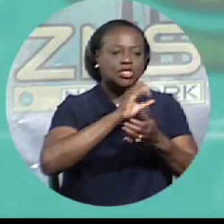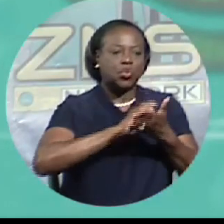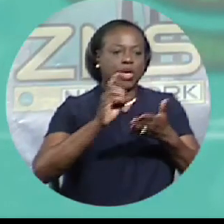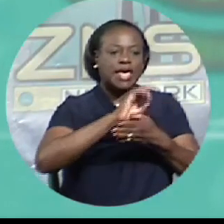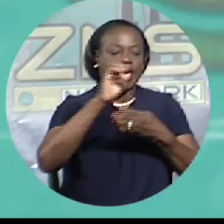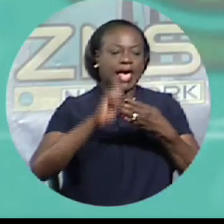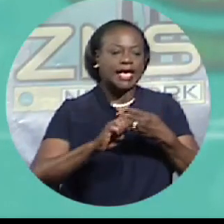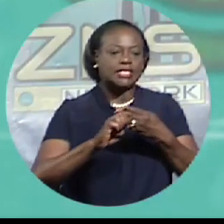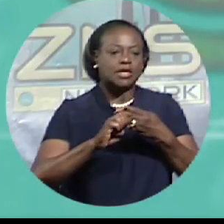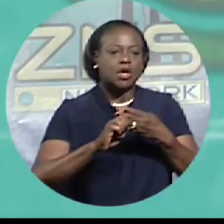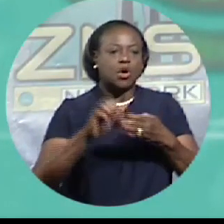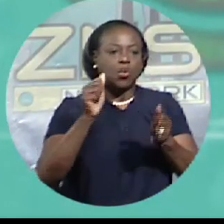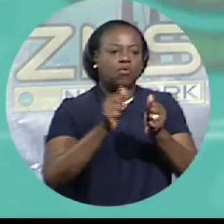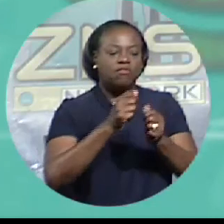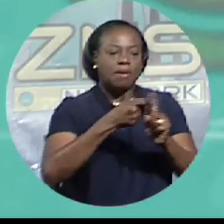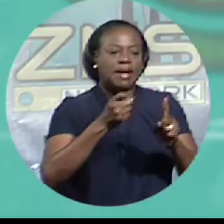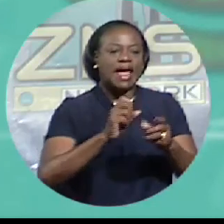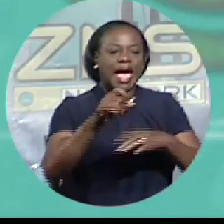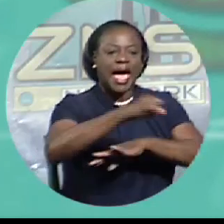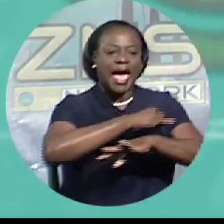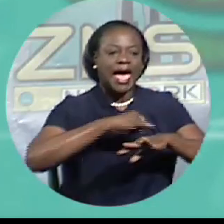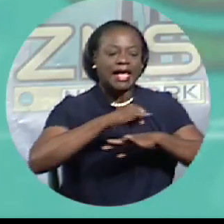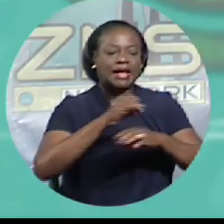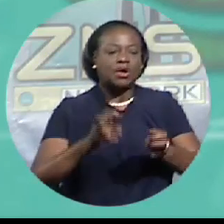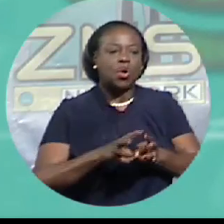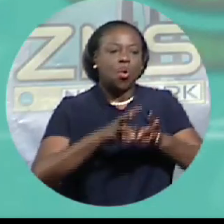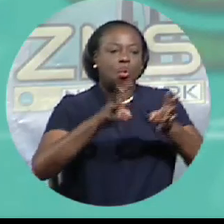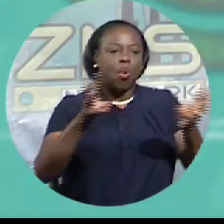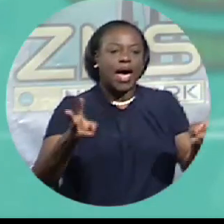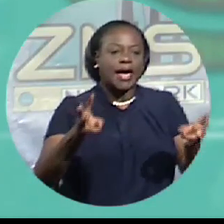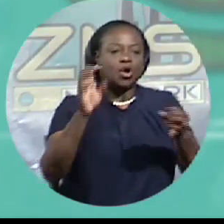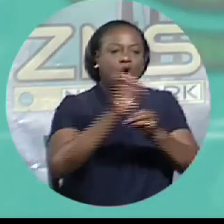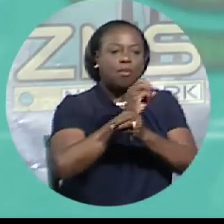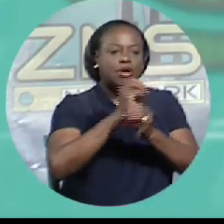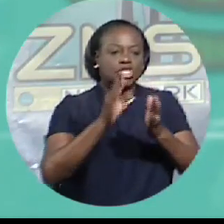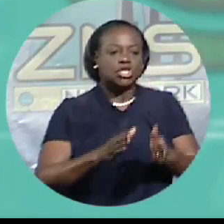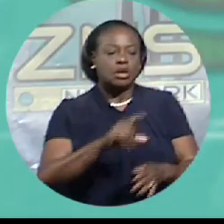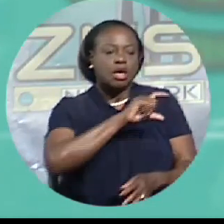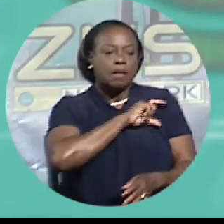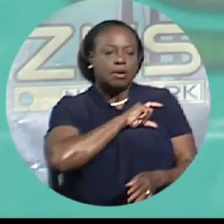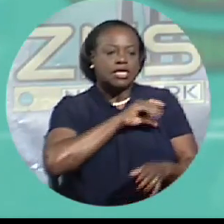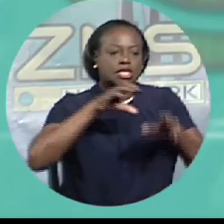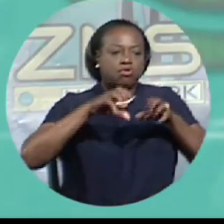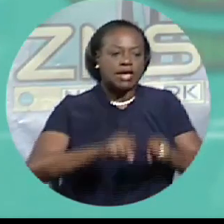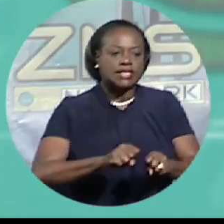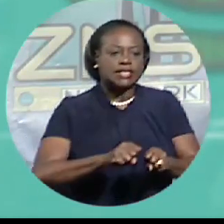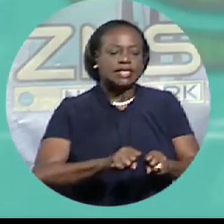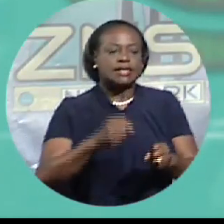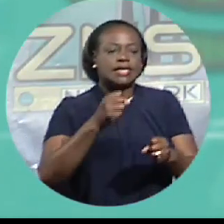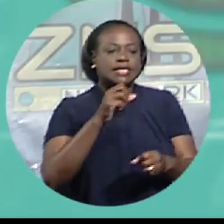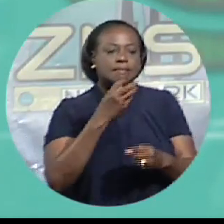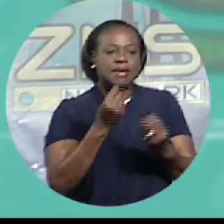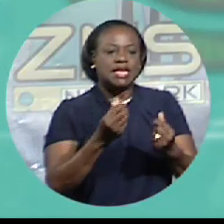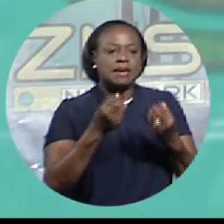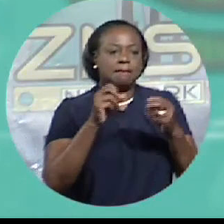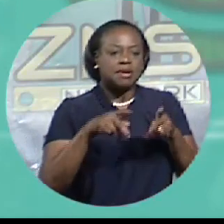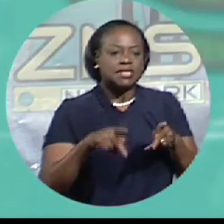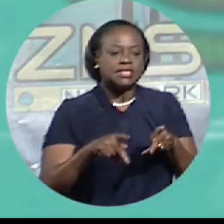by every police division here in New Providence. Besides that, police arrested several persons for outstanding criminal warrants,